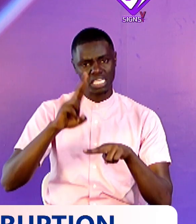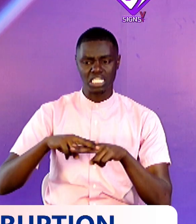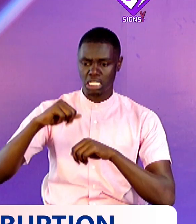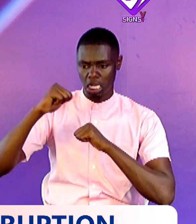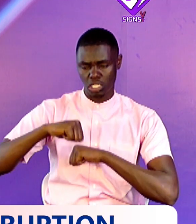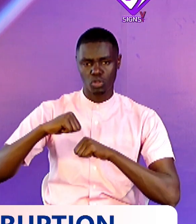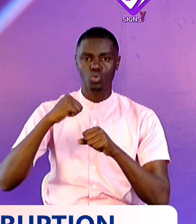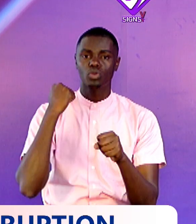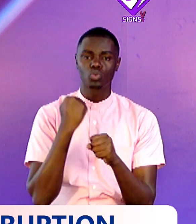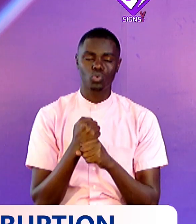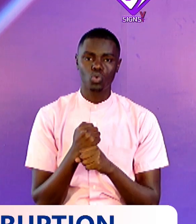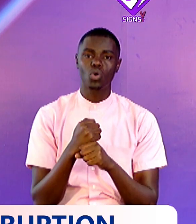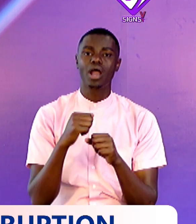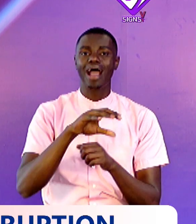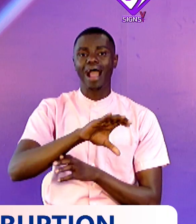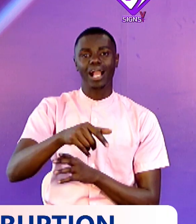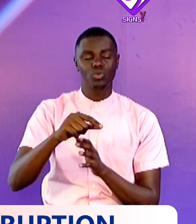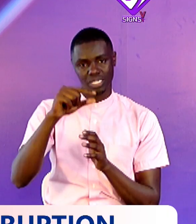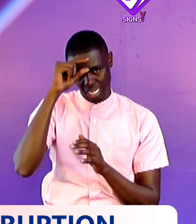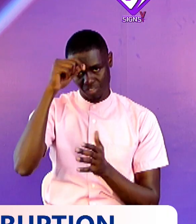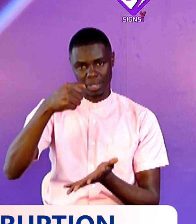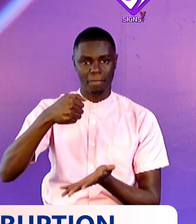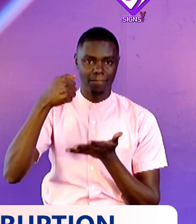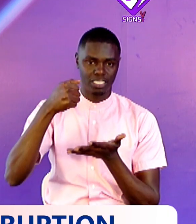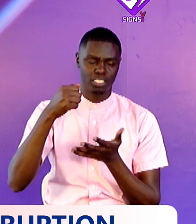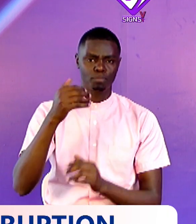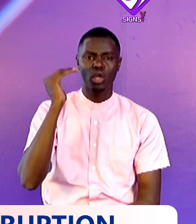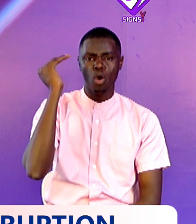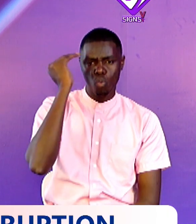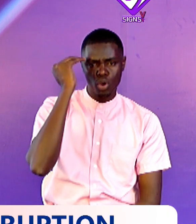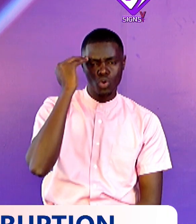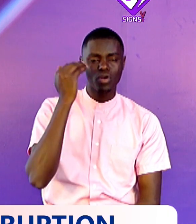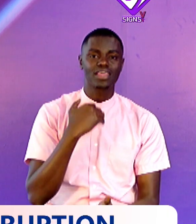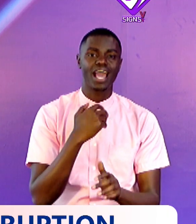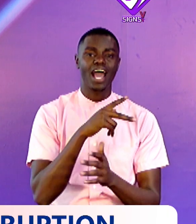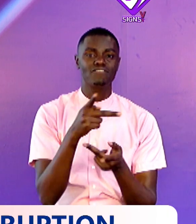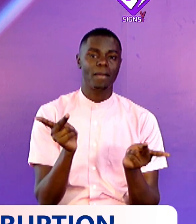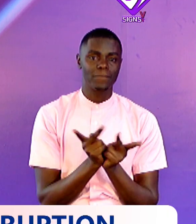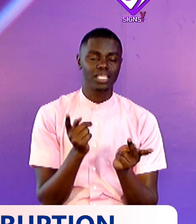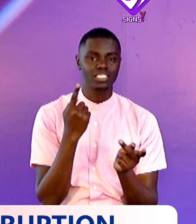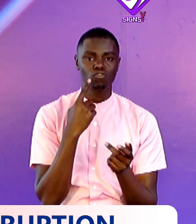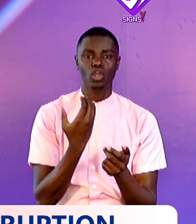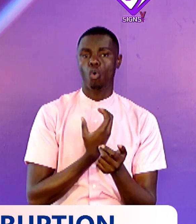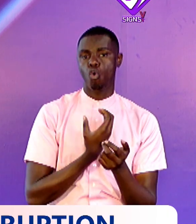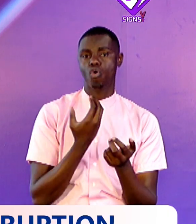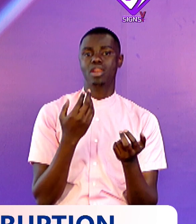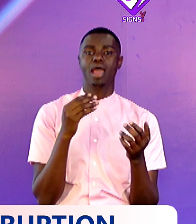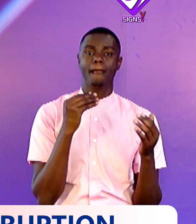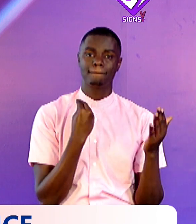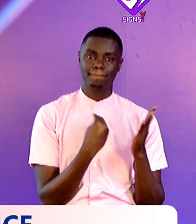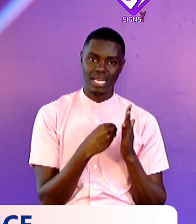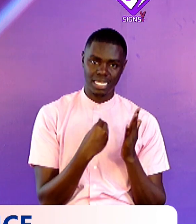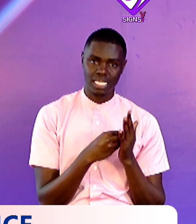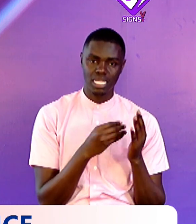county budget. Yeah. And we know that they have a place for on revenue and there is a place